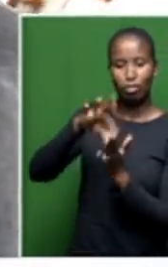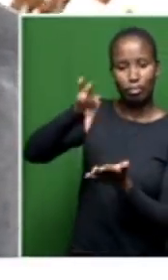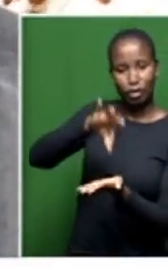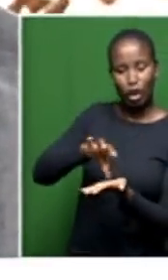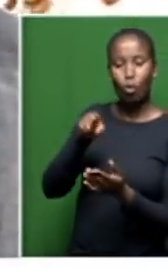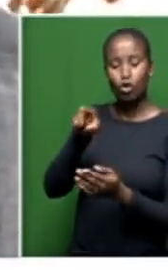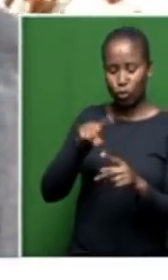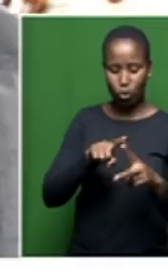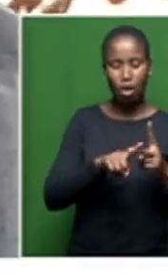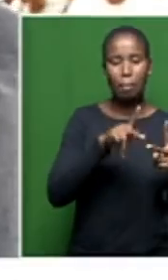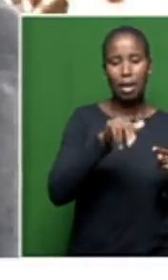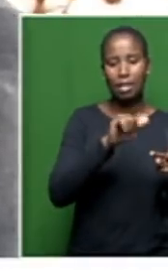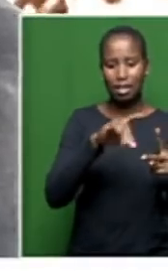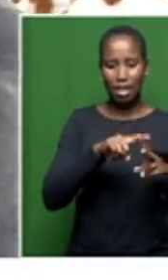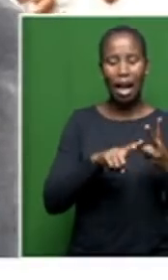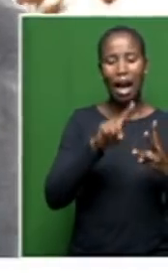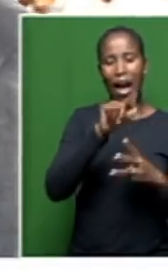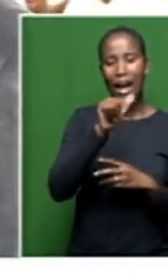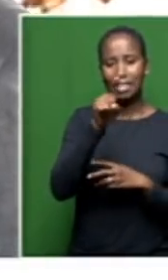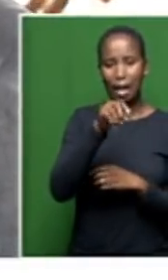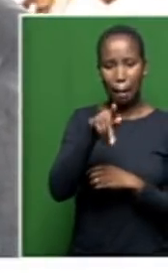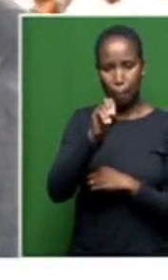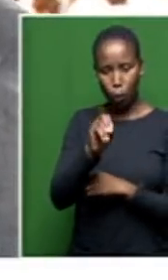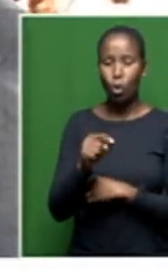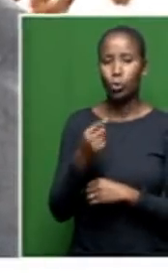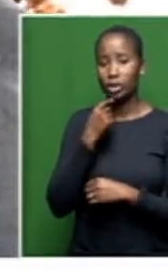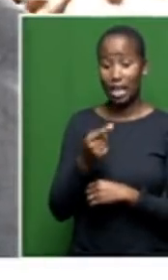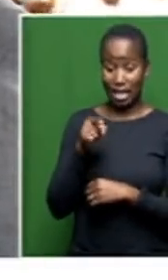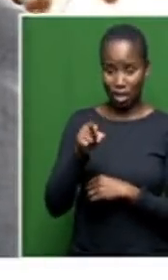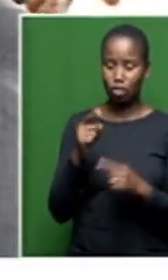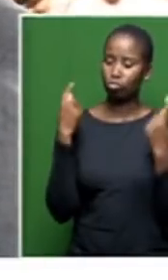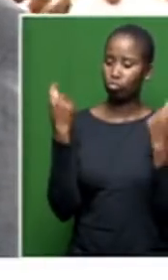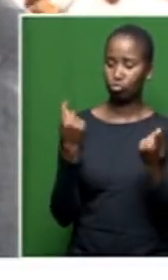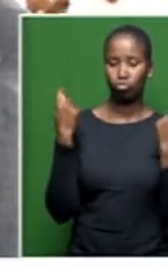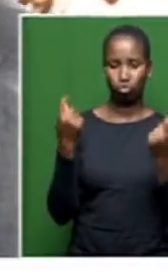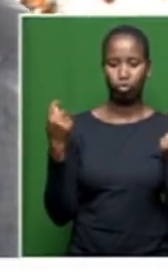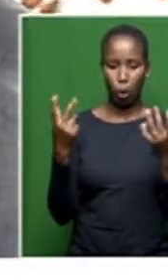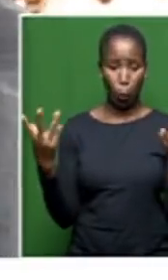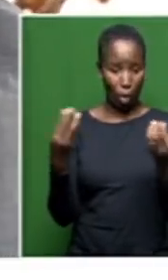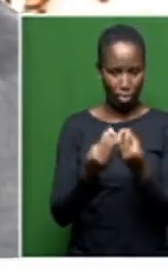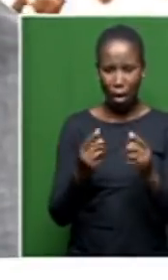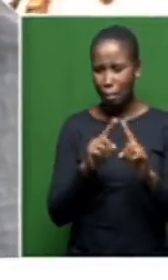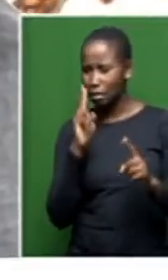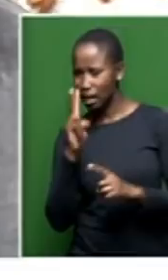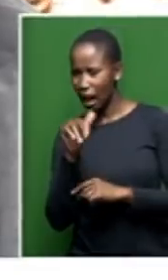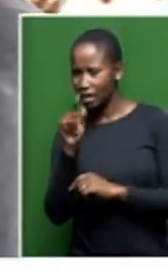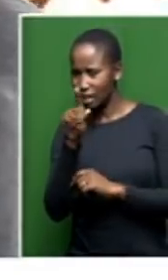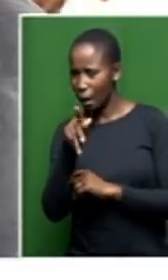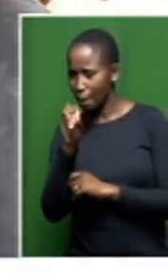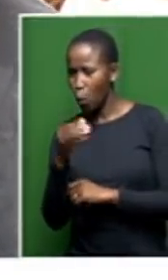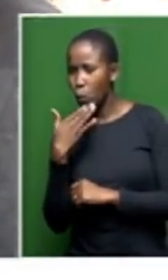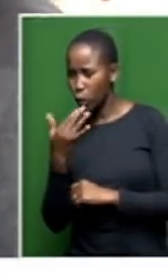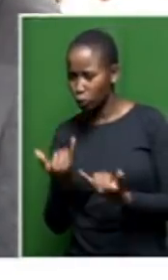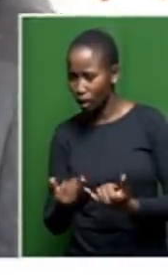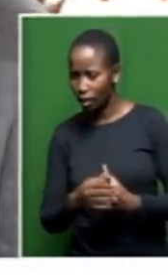PAC, and AZAPO, you said going forward you're going to be commemorating these events with AZAPO. We don't see AZAPO here today.